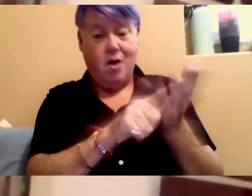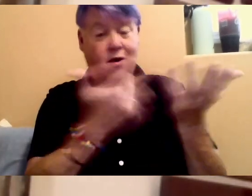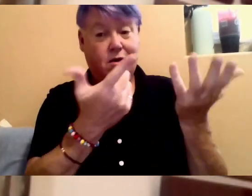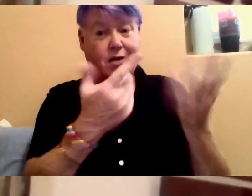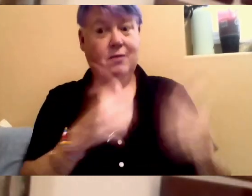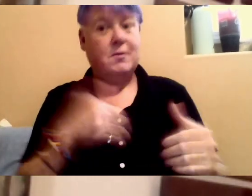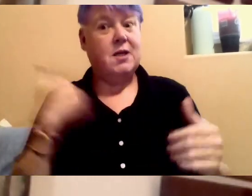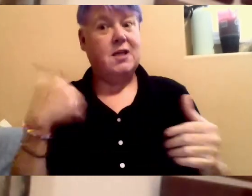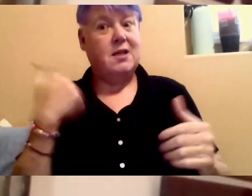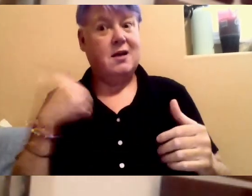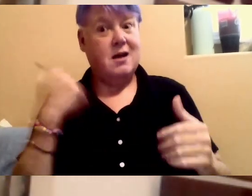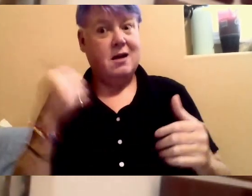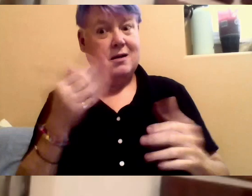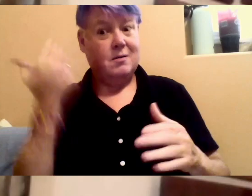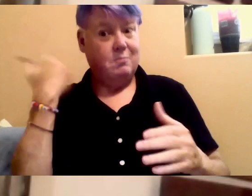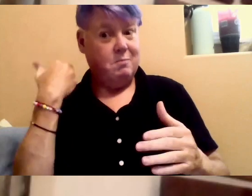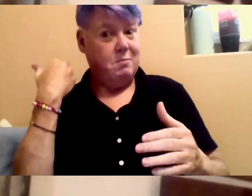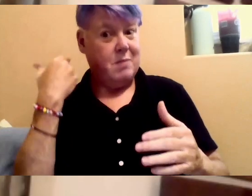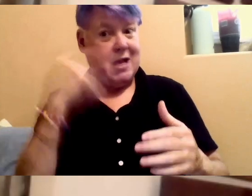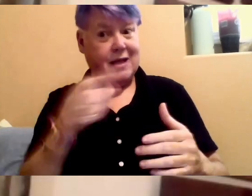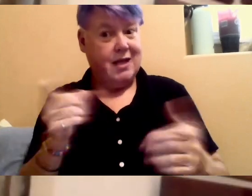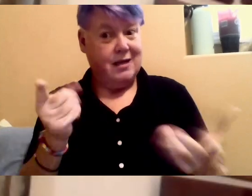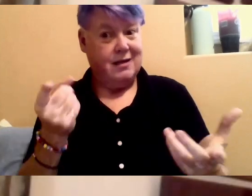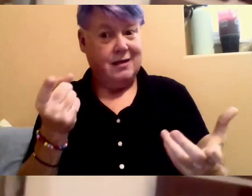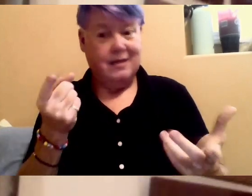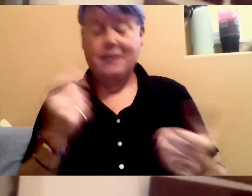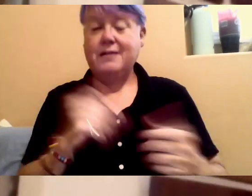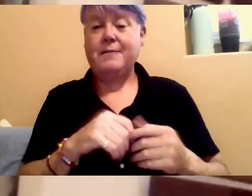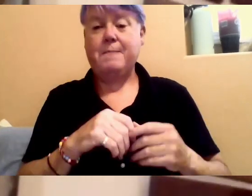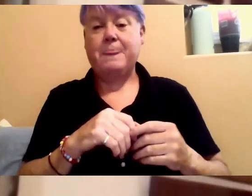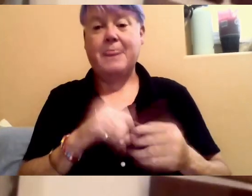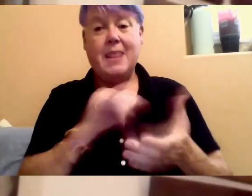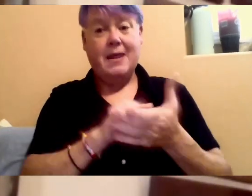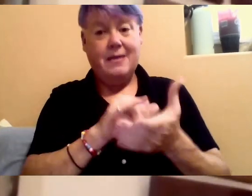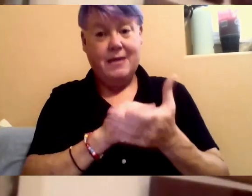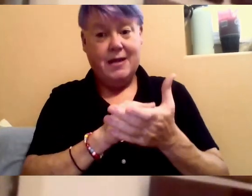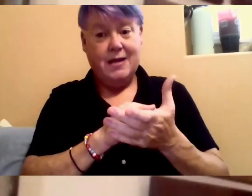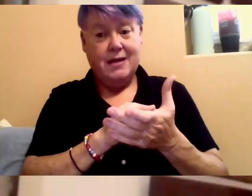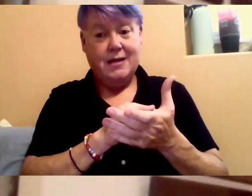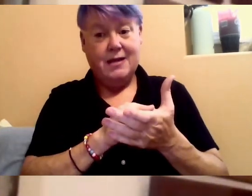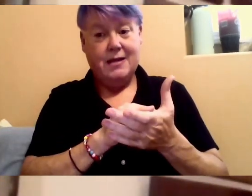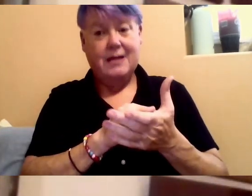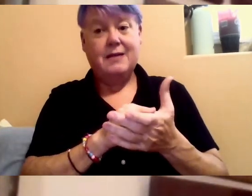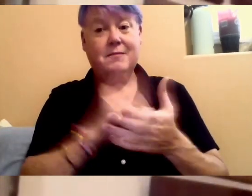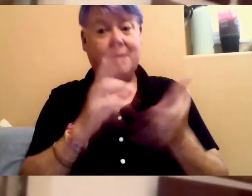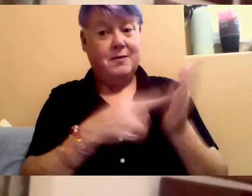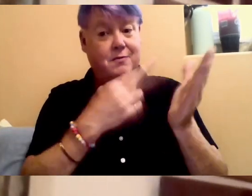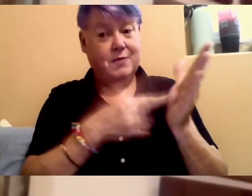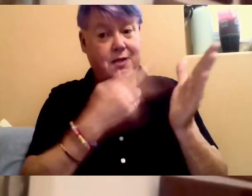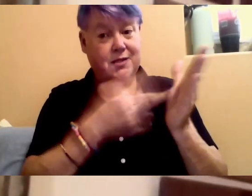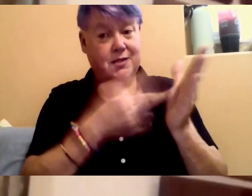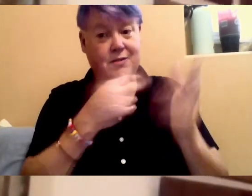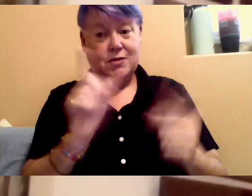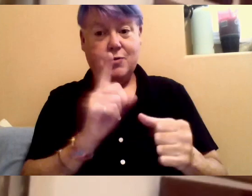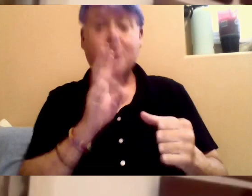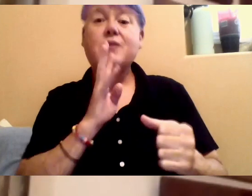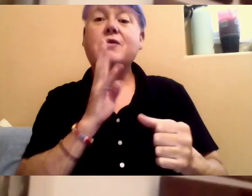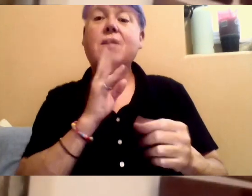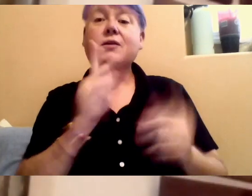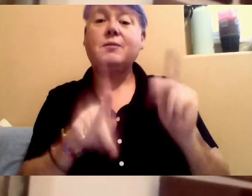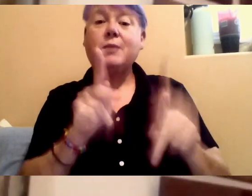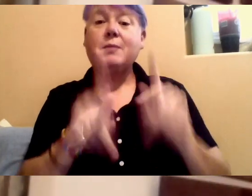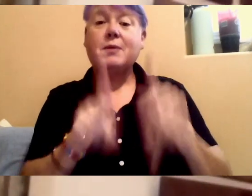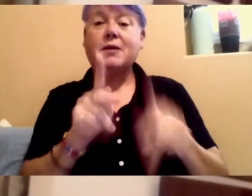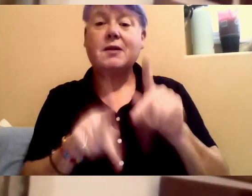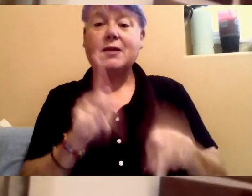back then, you know. And that bit of research, the research where you actually talk to people, is